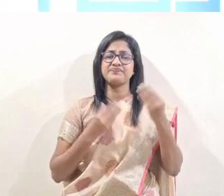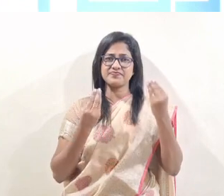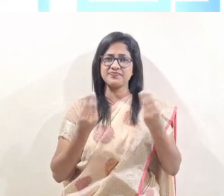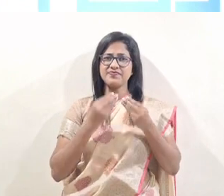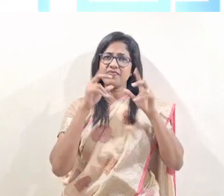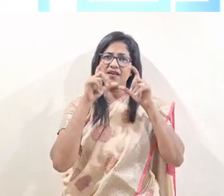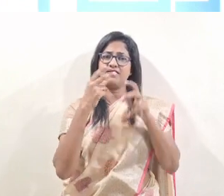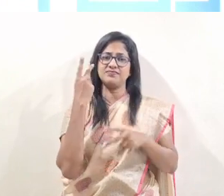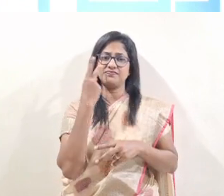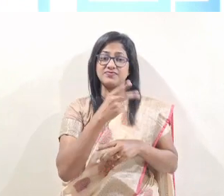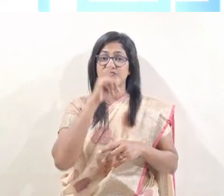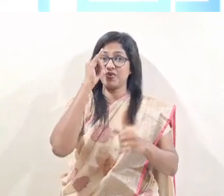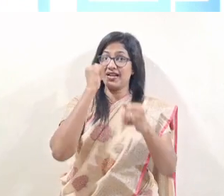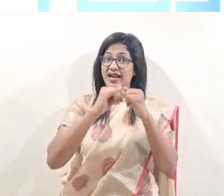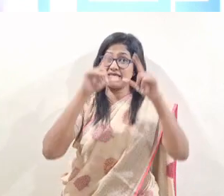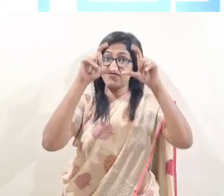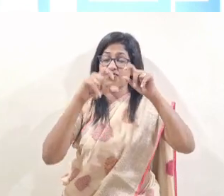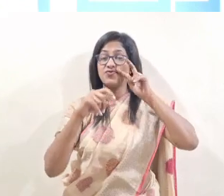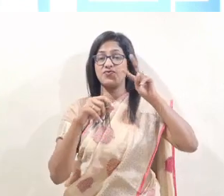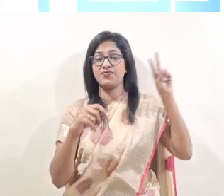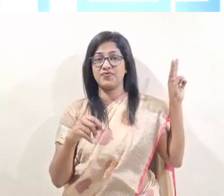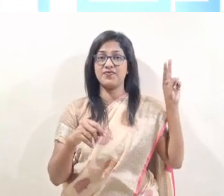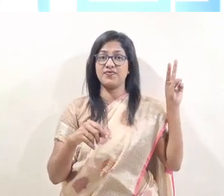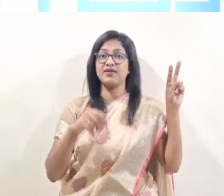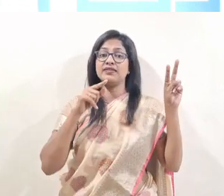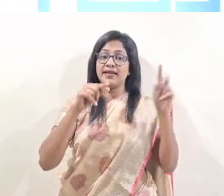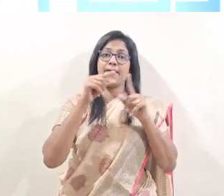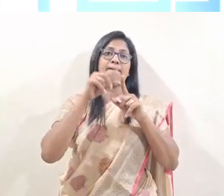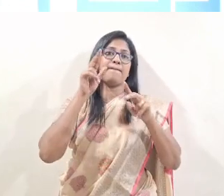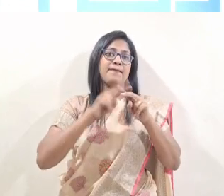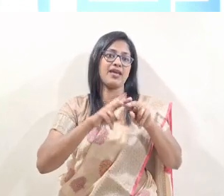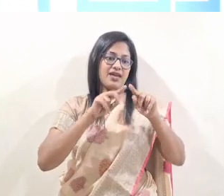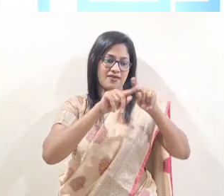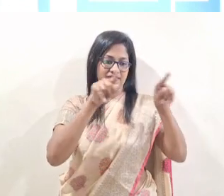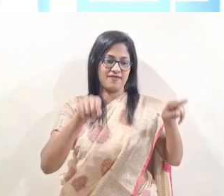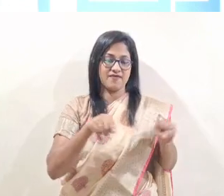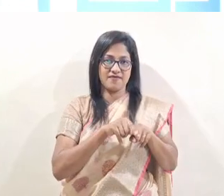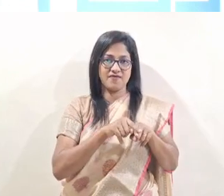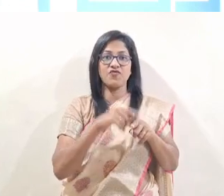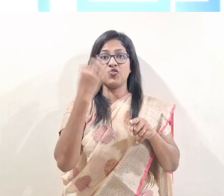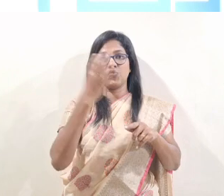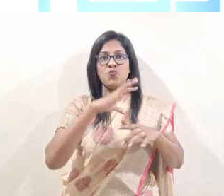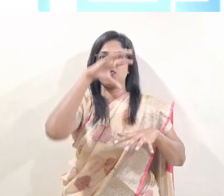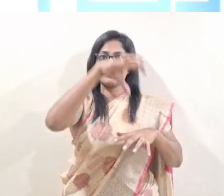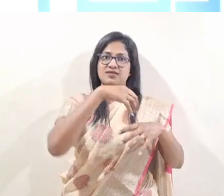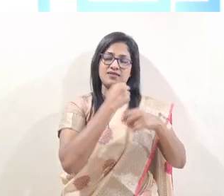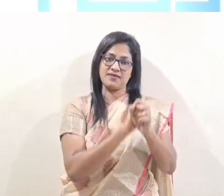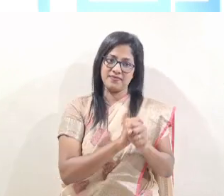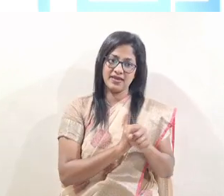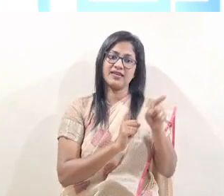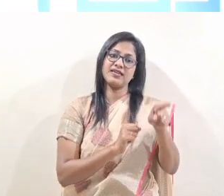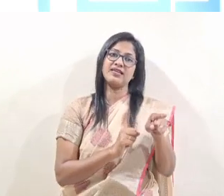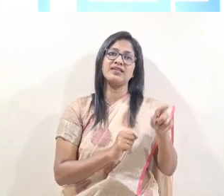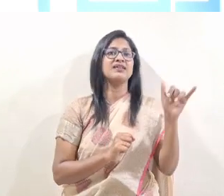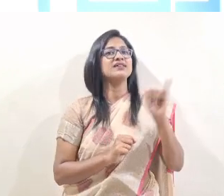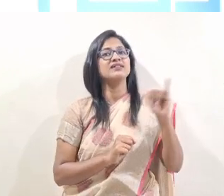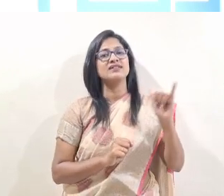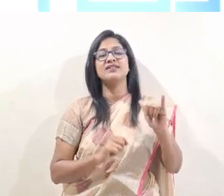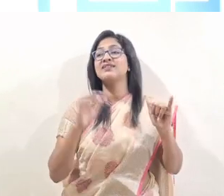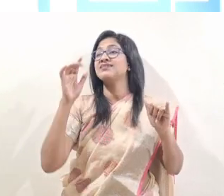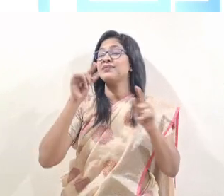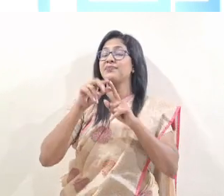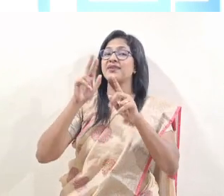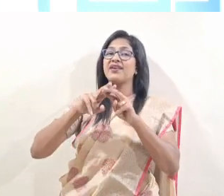here are some pictures. So the last picture is of the platform of the newly built station, and it is exactly like any